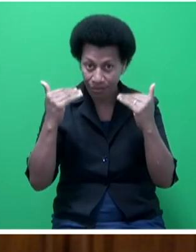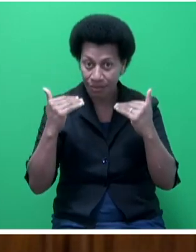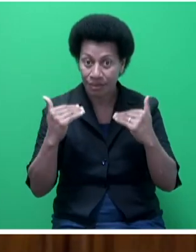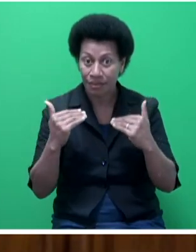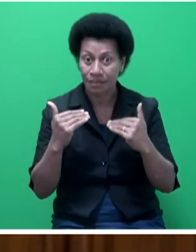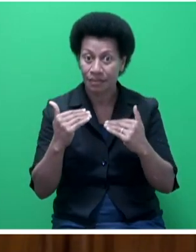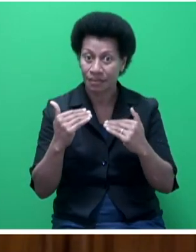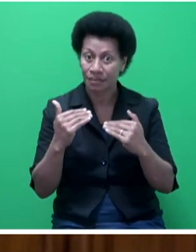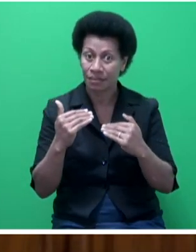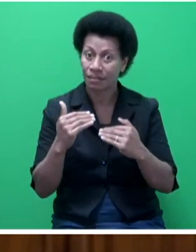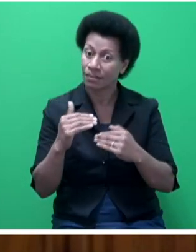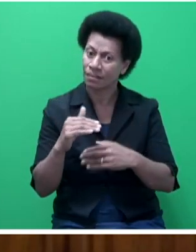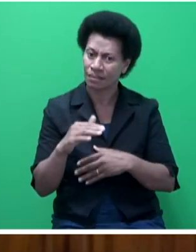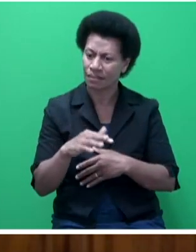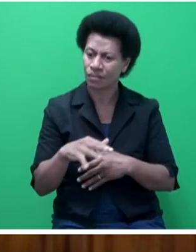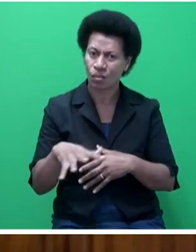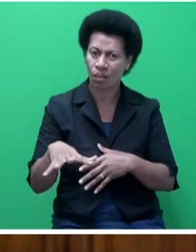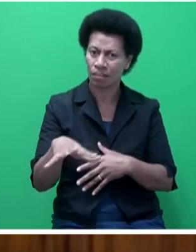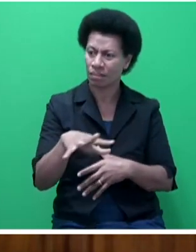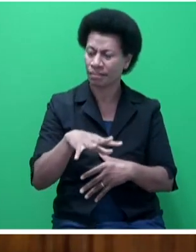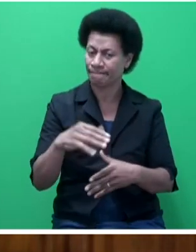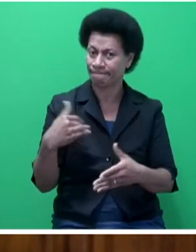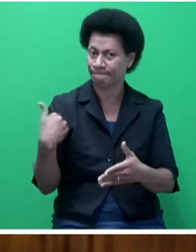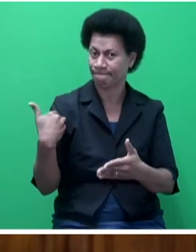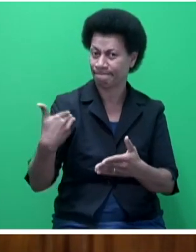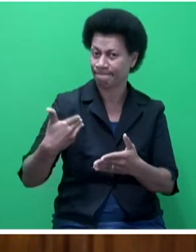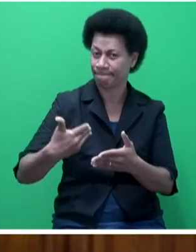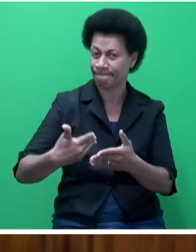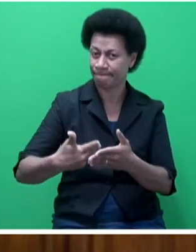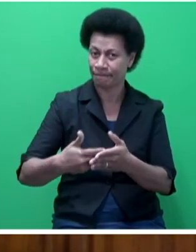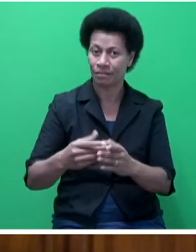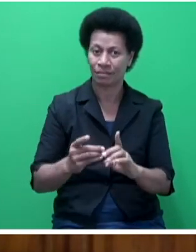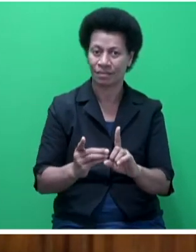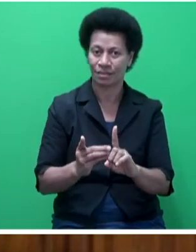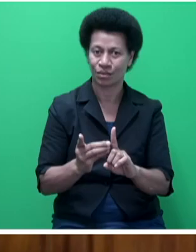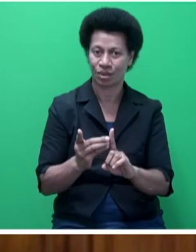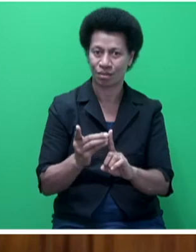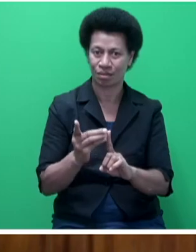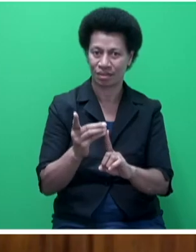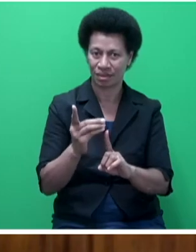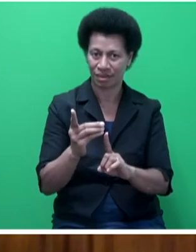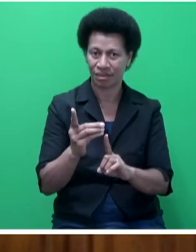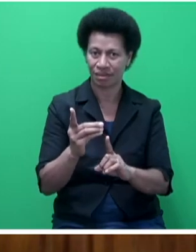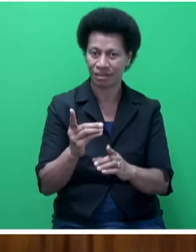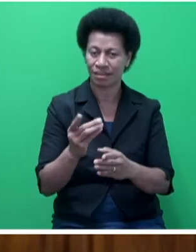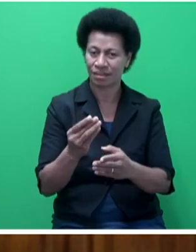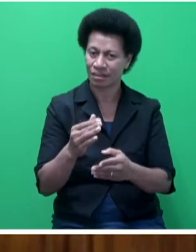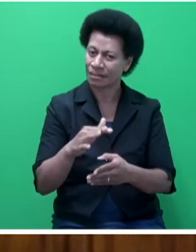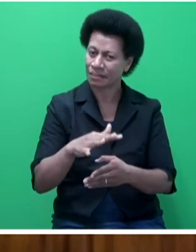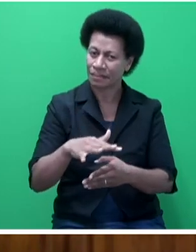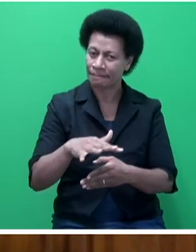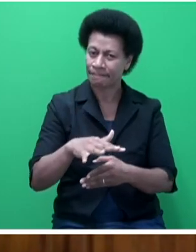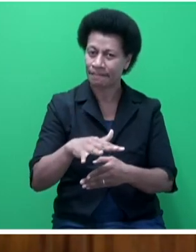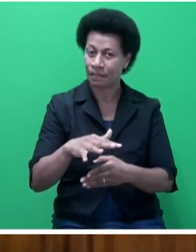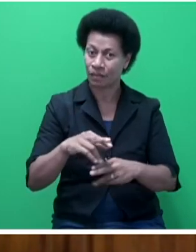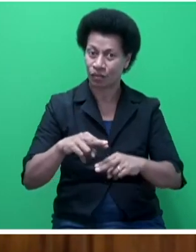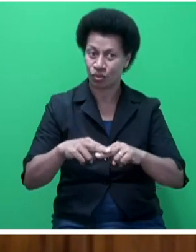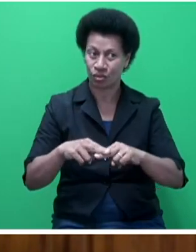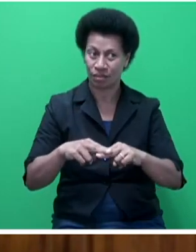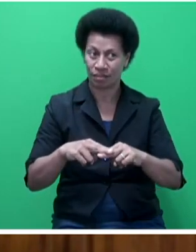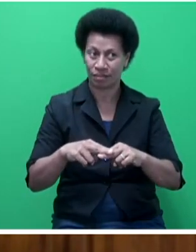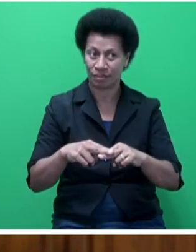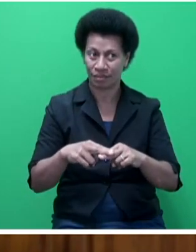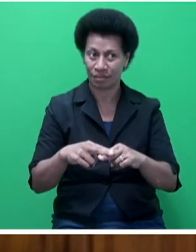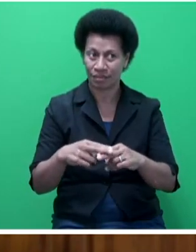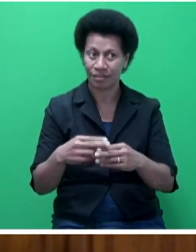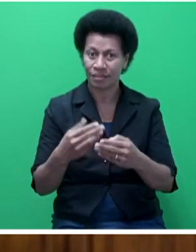populace has contributed to the development of our nation. I would like also to acknowledge the contribution